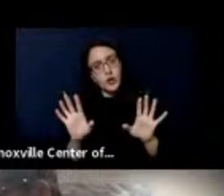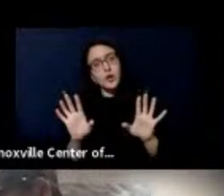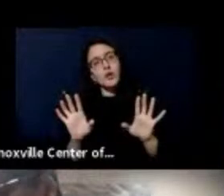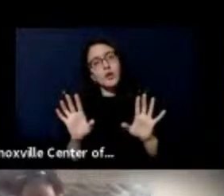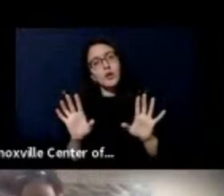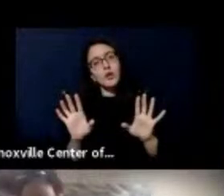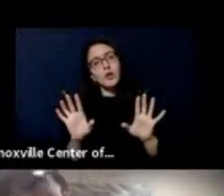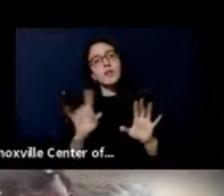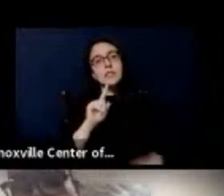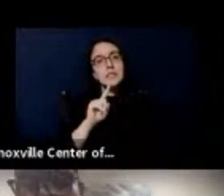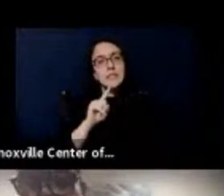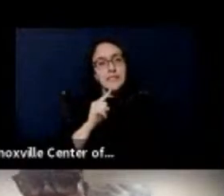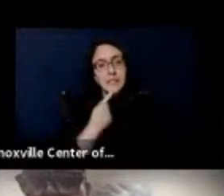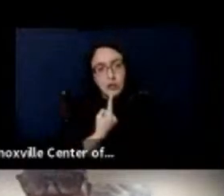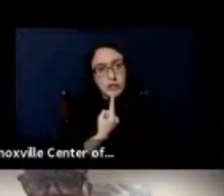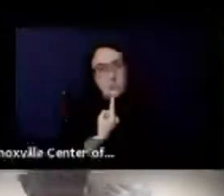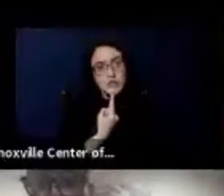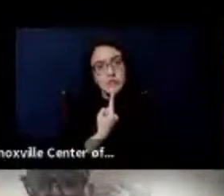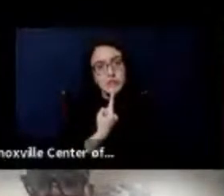the seriousness